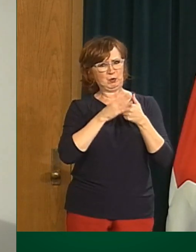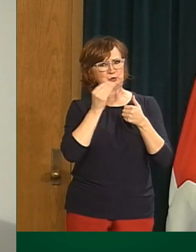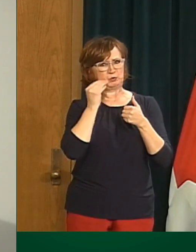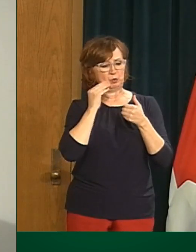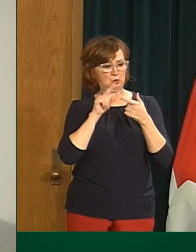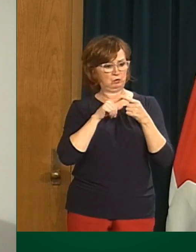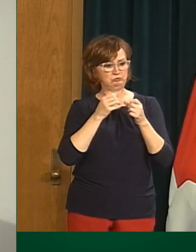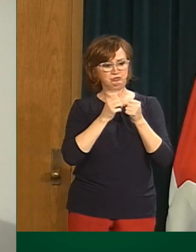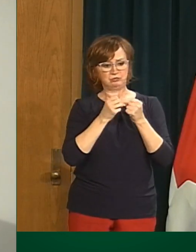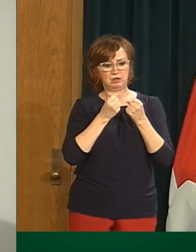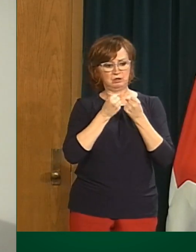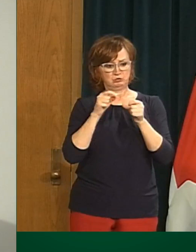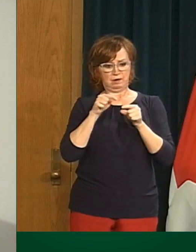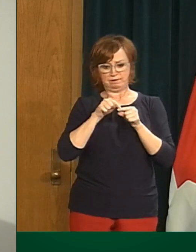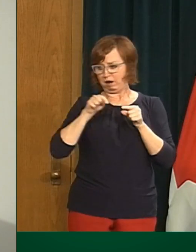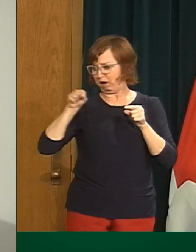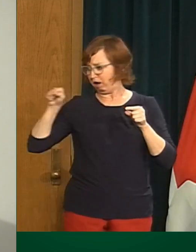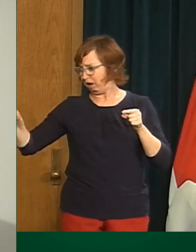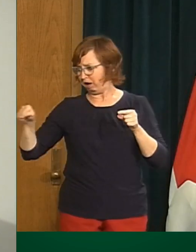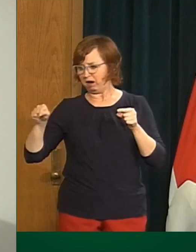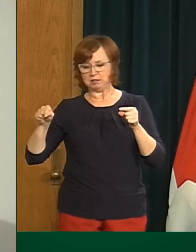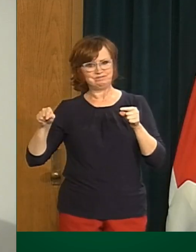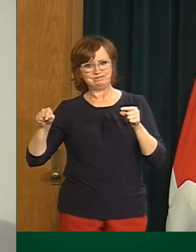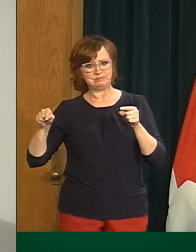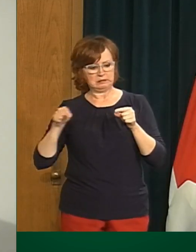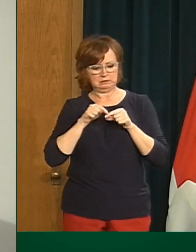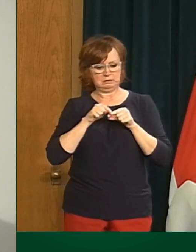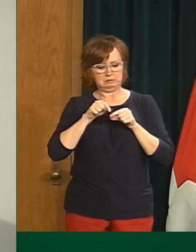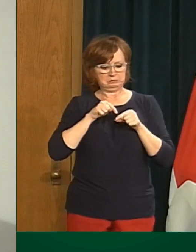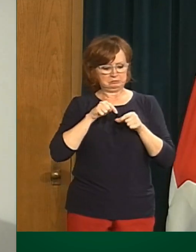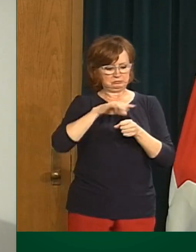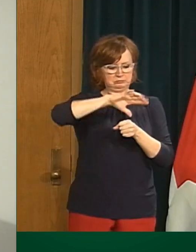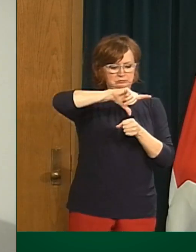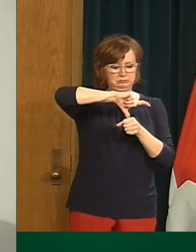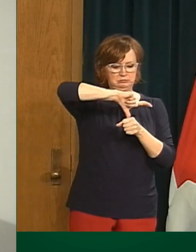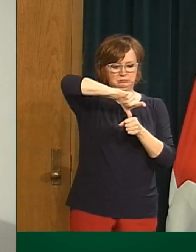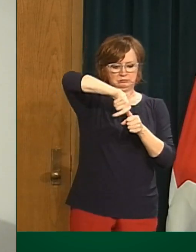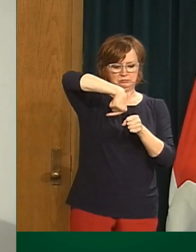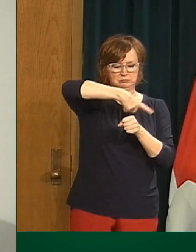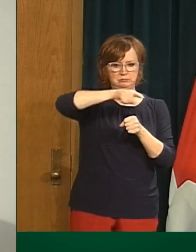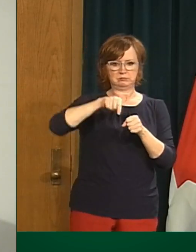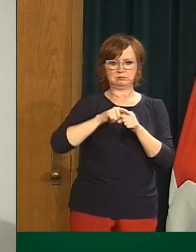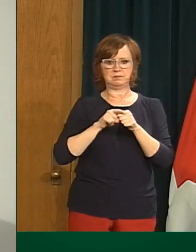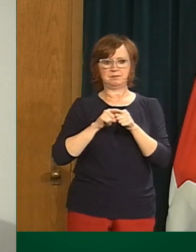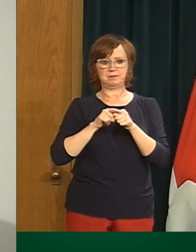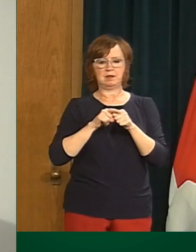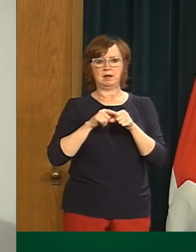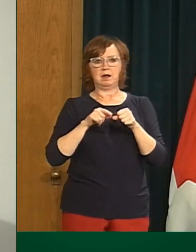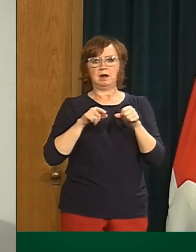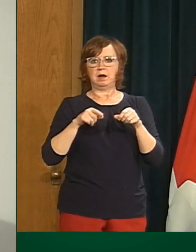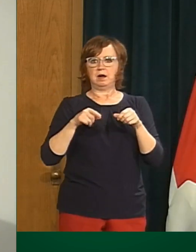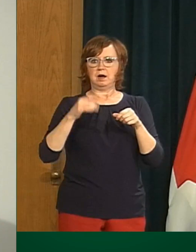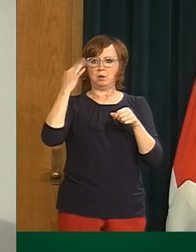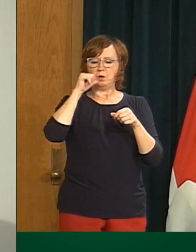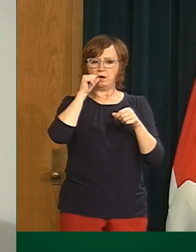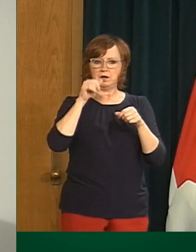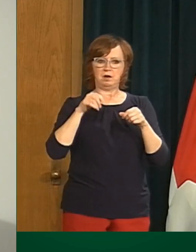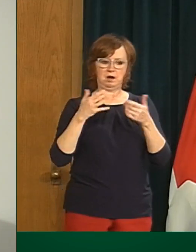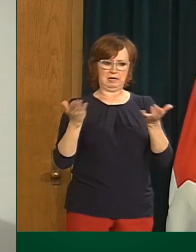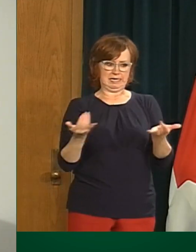even as you're enjoying the outdoors right now, walk in your neighborhood. Everyone doesn't have to drive to a